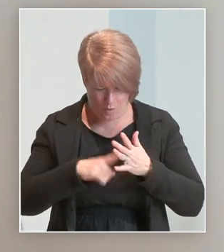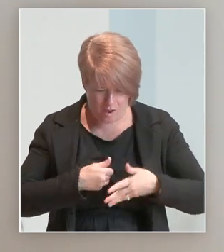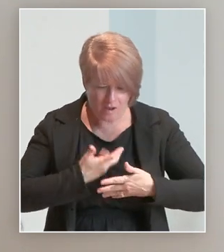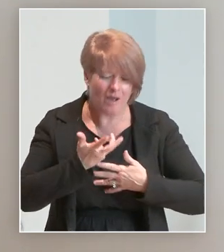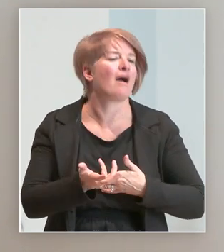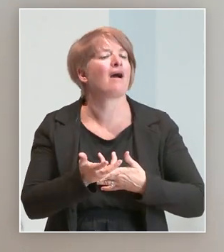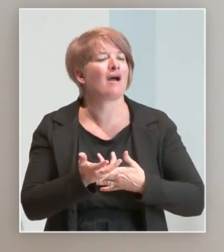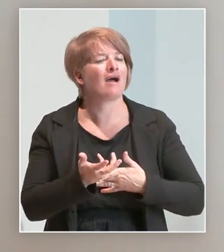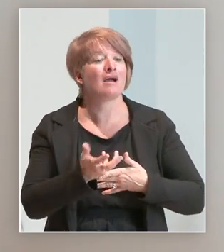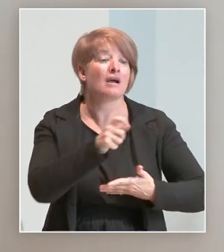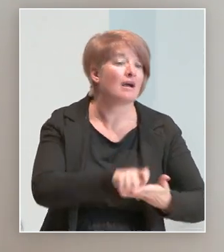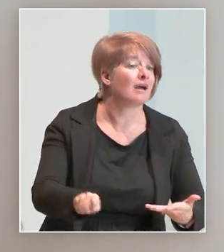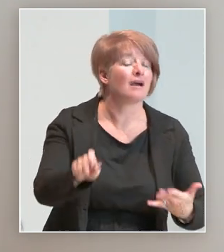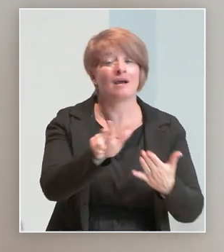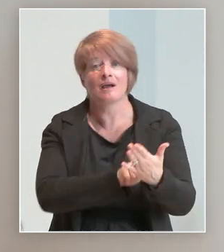canvas is.